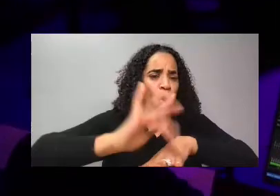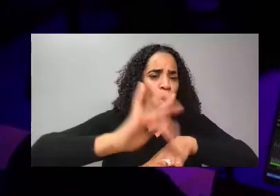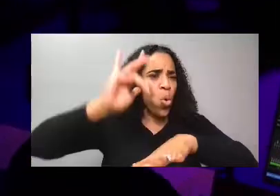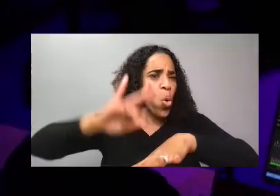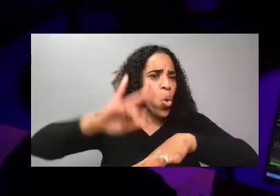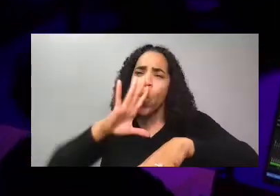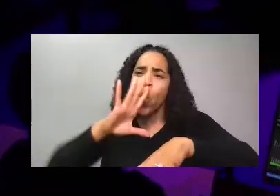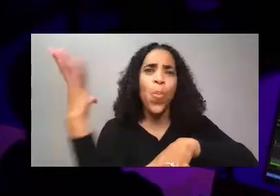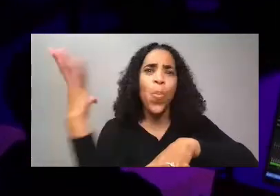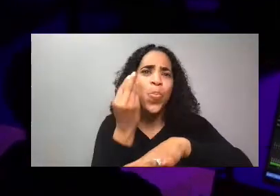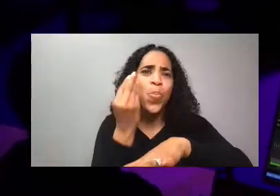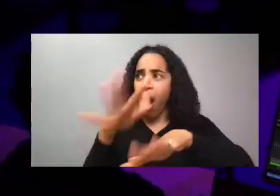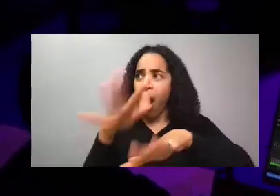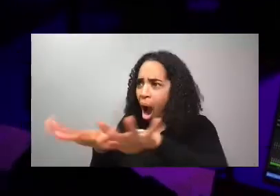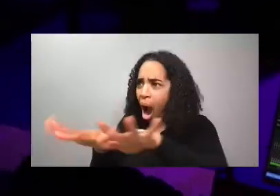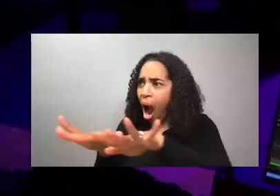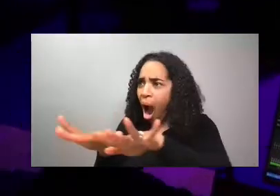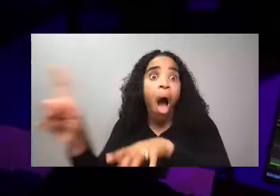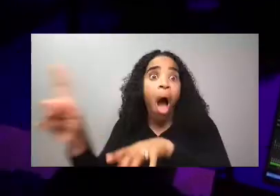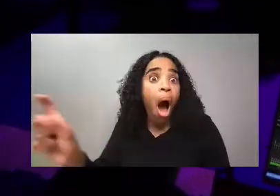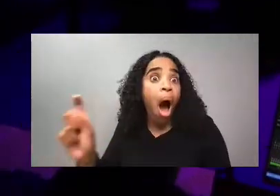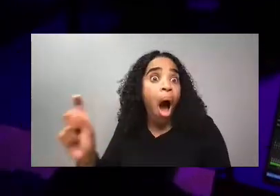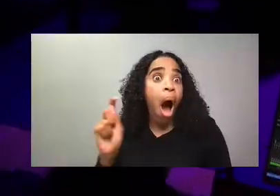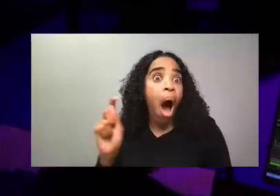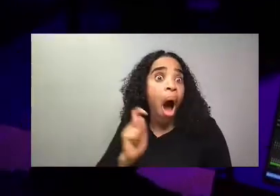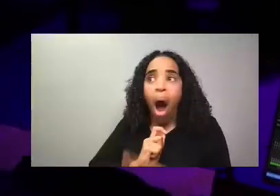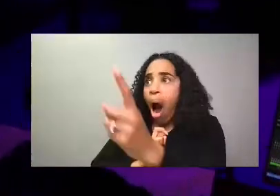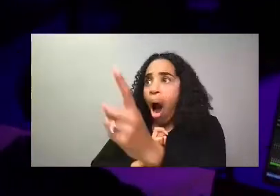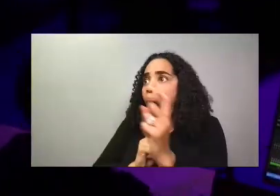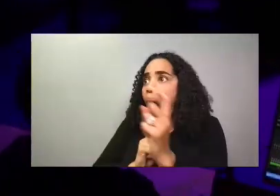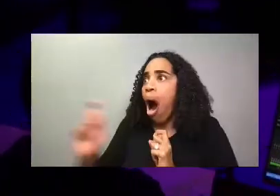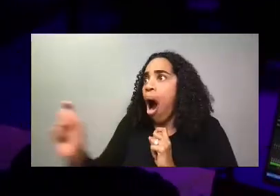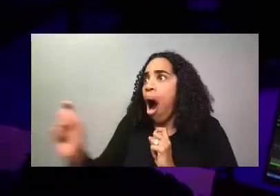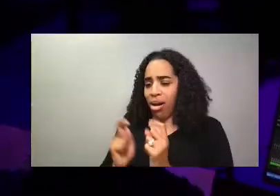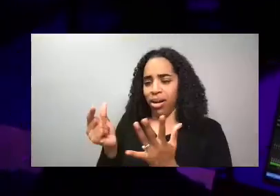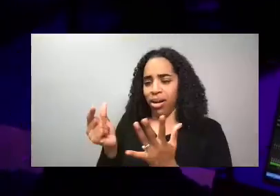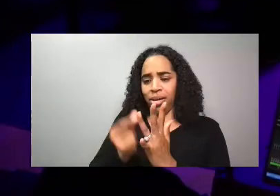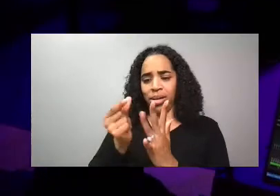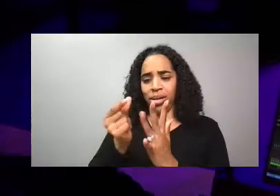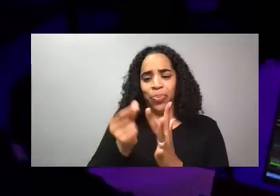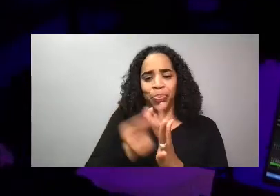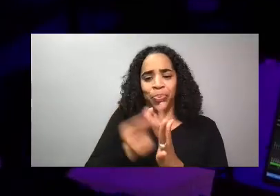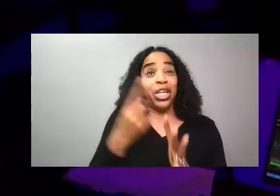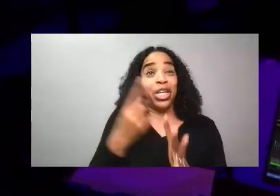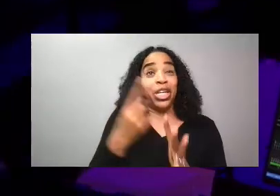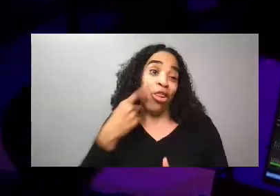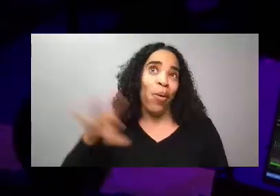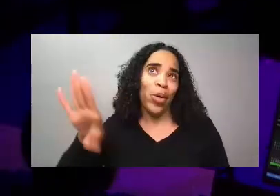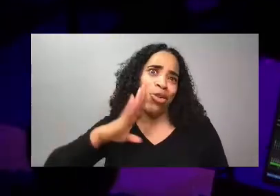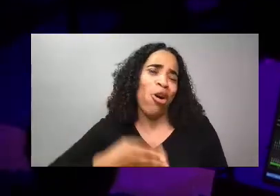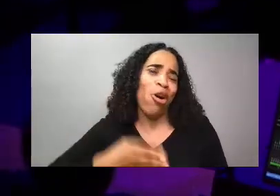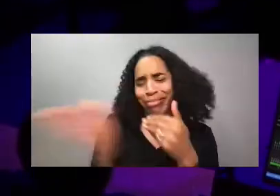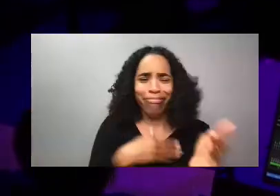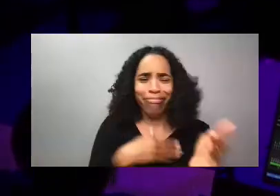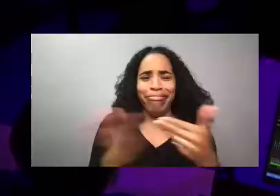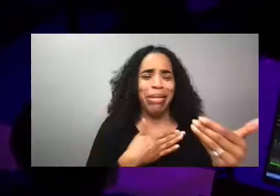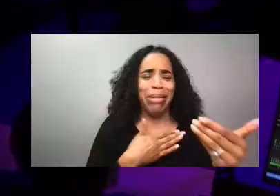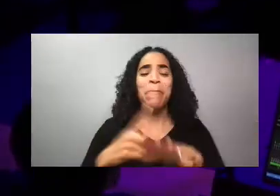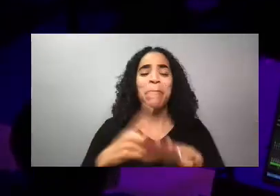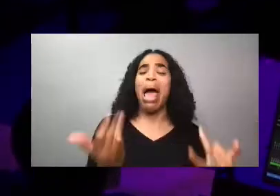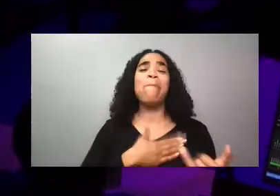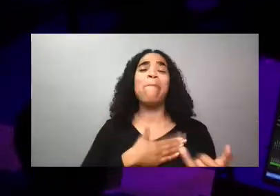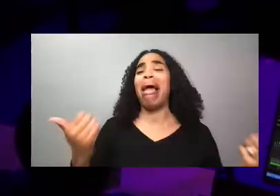beautiful. She gave me all the rings she wore. Yeah, she thought I was her daughter, but they made my shitty life